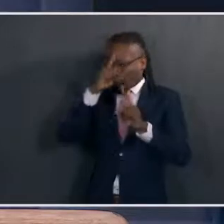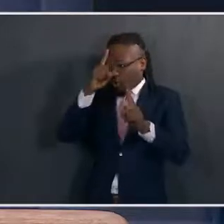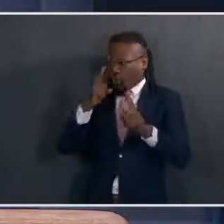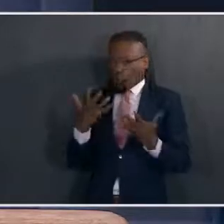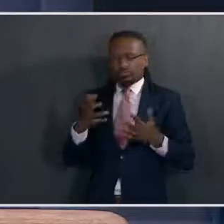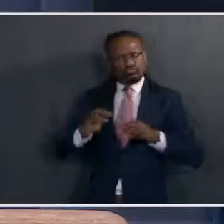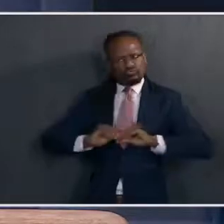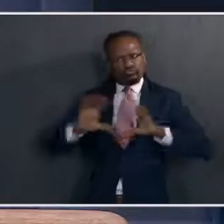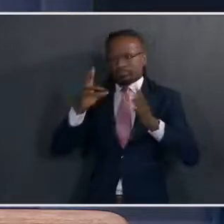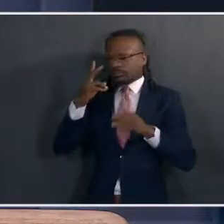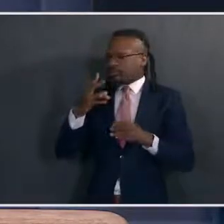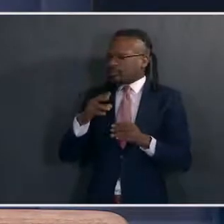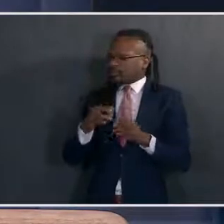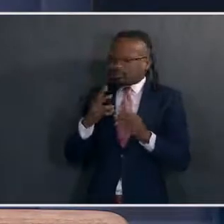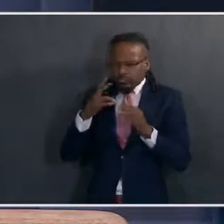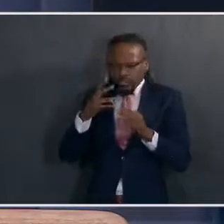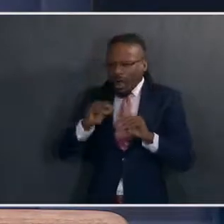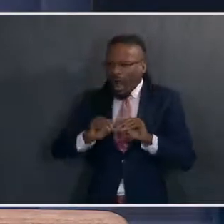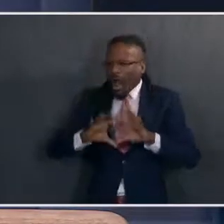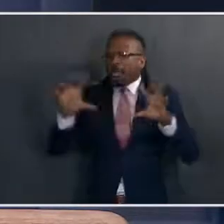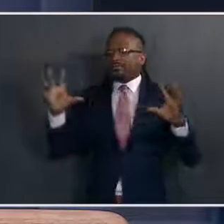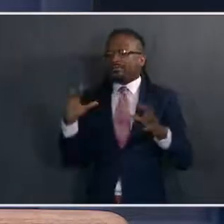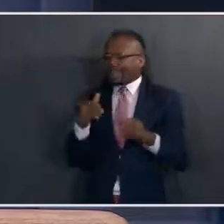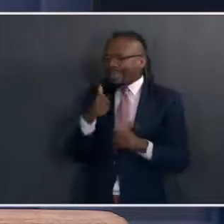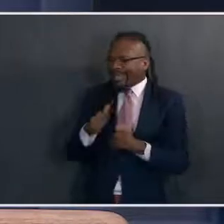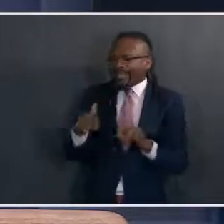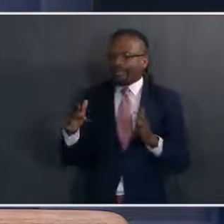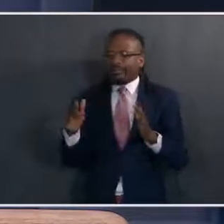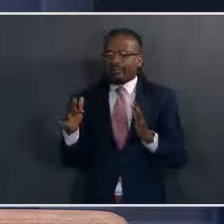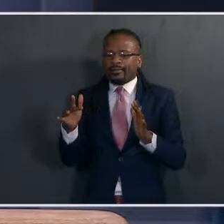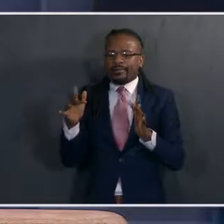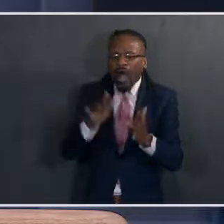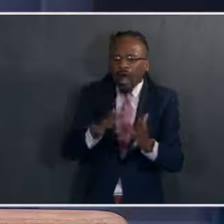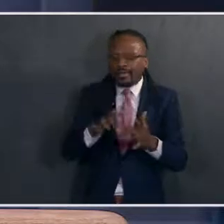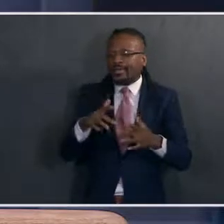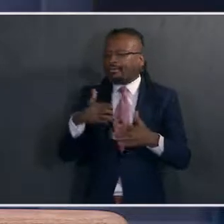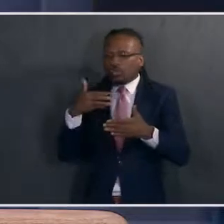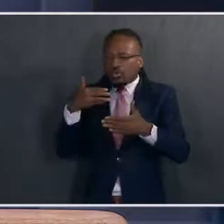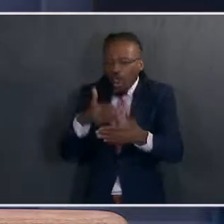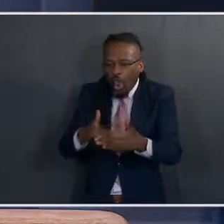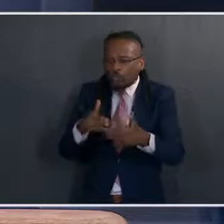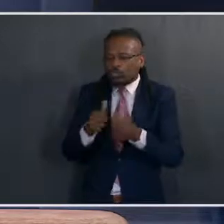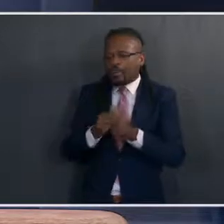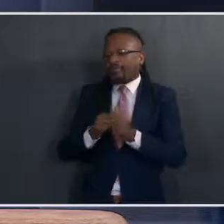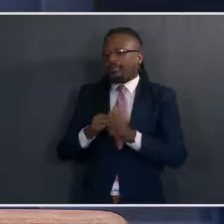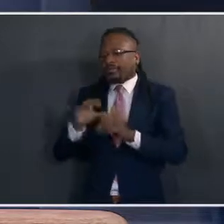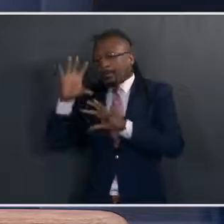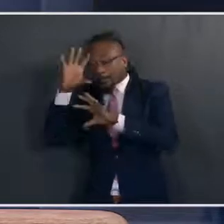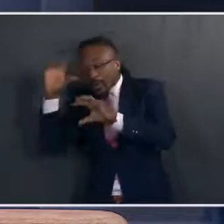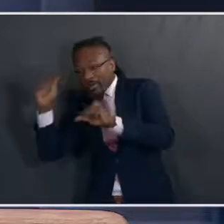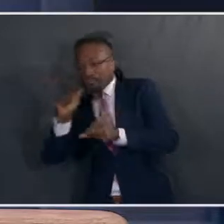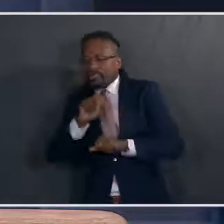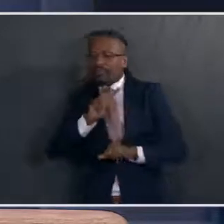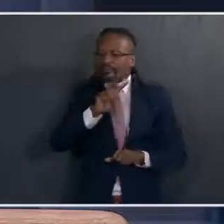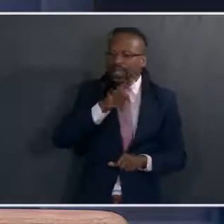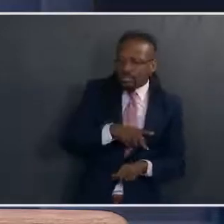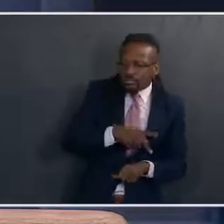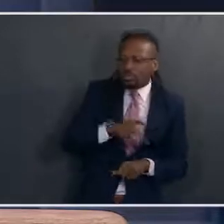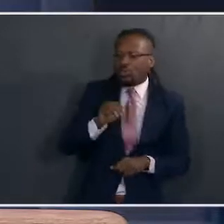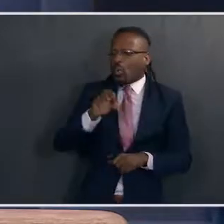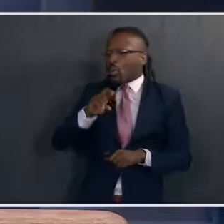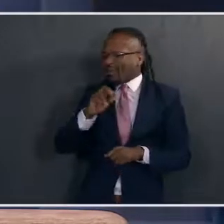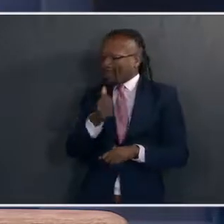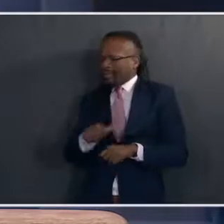anyone who had any contact with, would have been in close proximity to the president or vice president, and release if they had a COVID